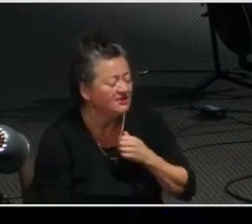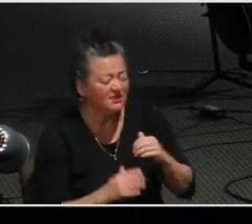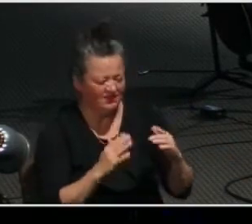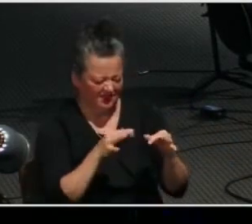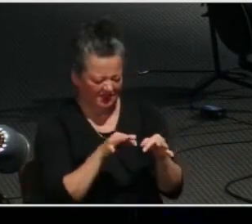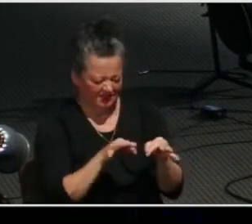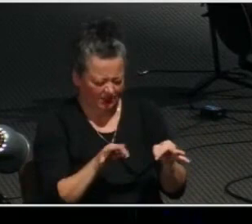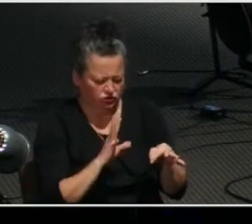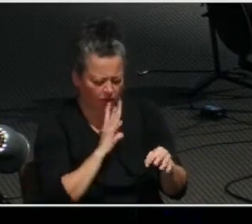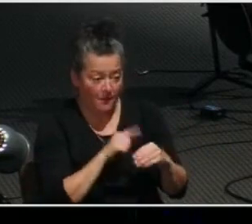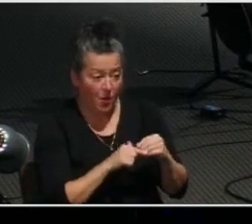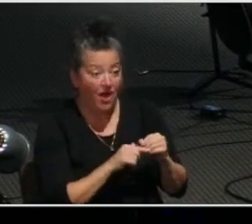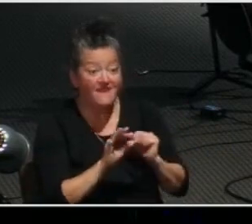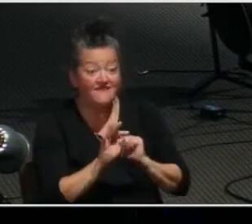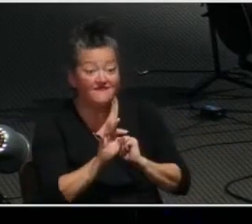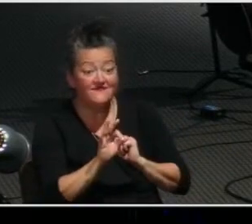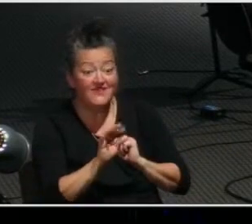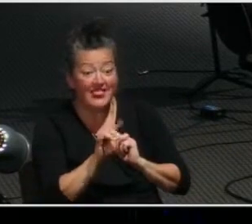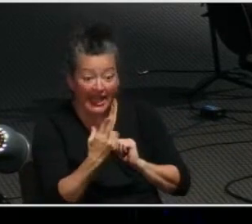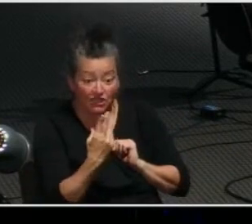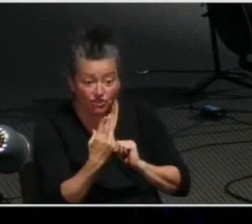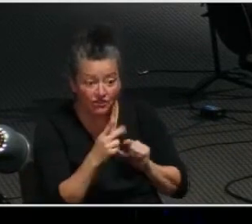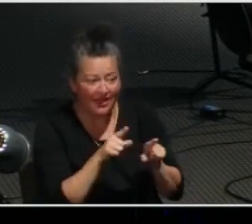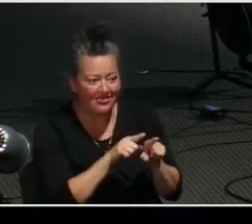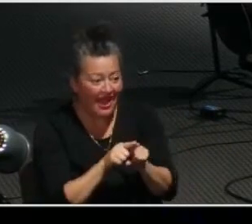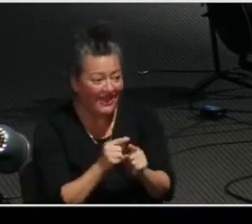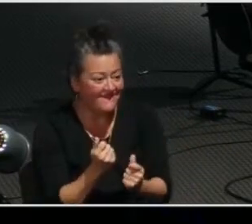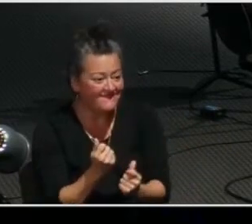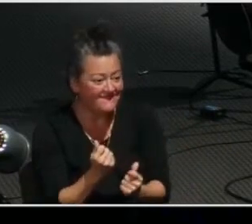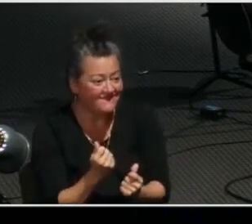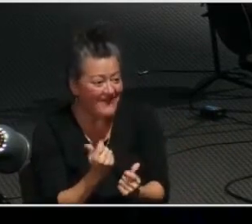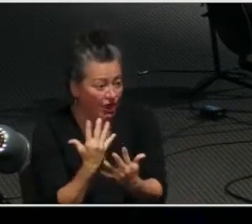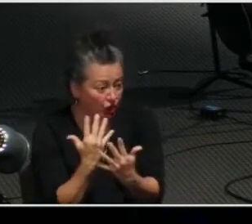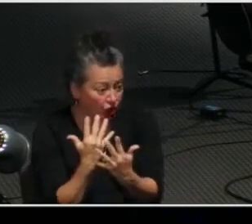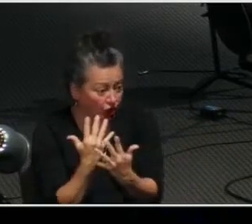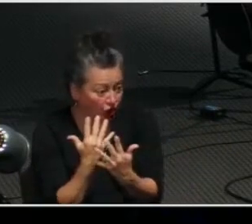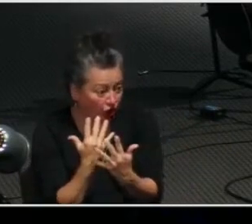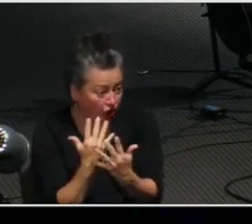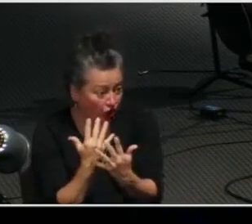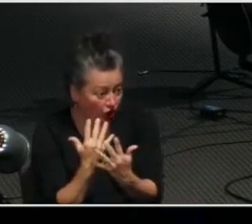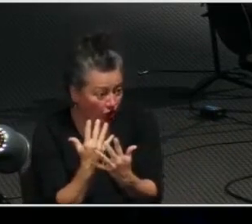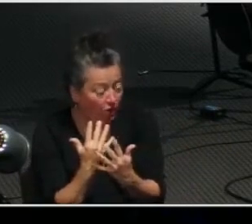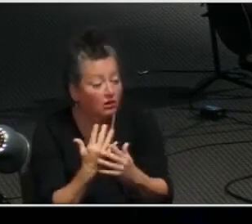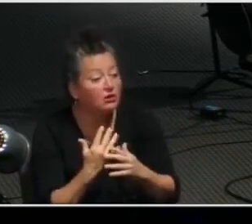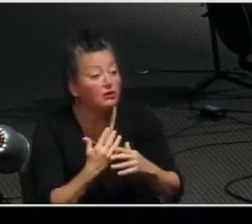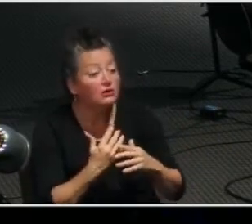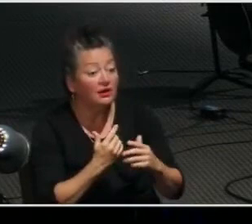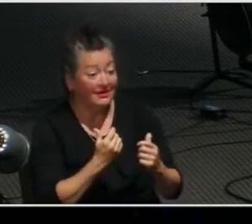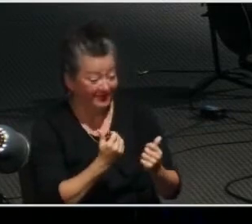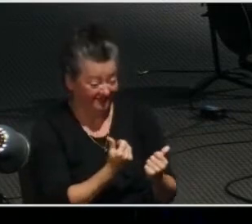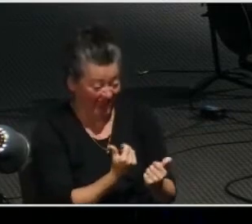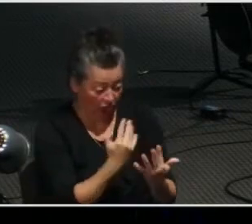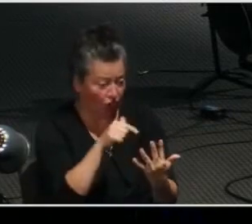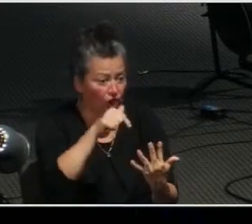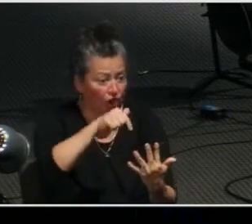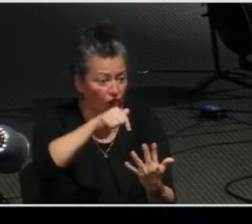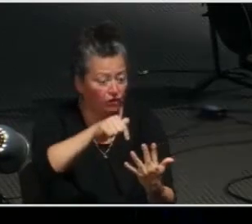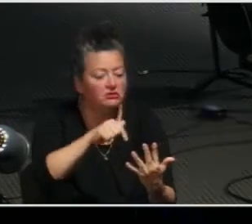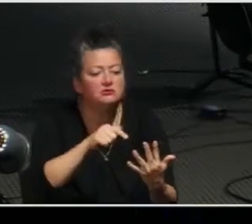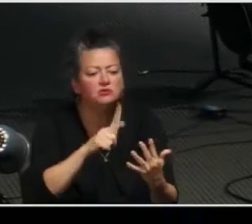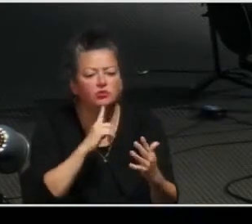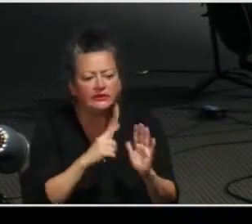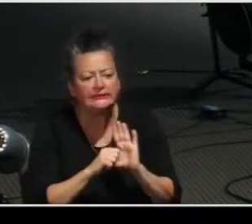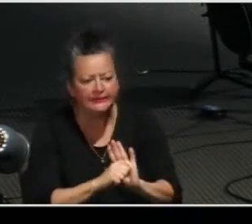Their corrosion will be evidence against you and will eat your flesh like fire. Fire is an image of Judgment